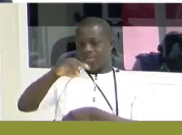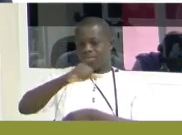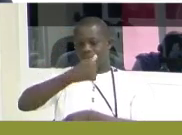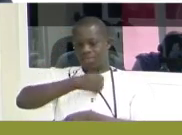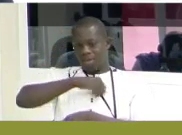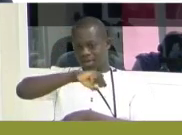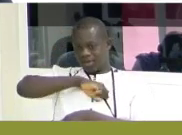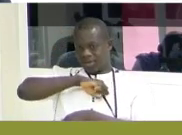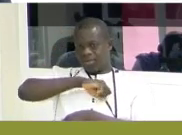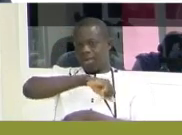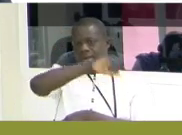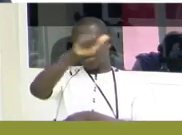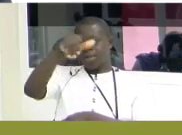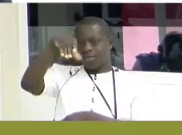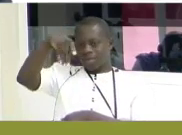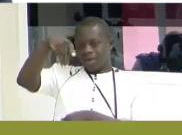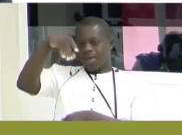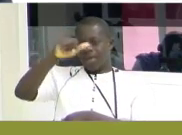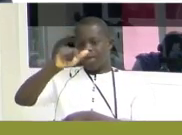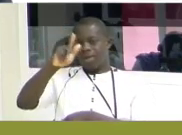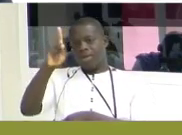Kingdom, as editors in the newsroom.